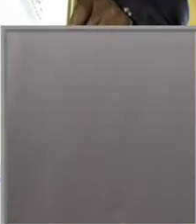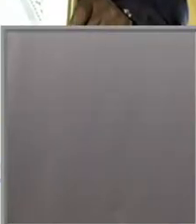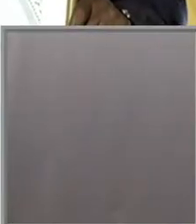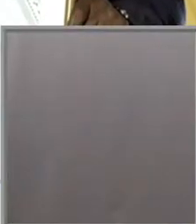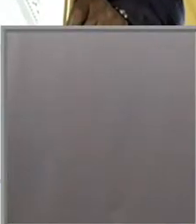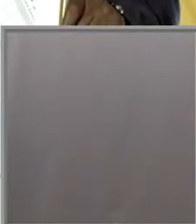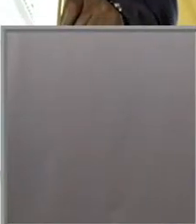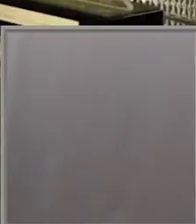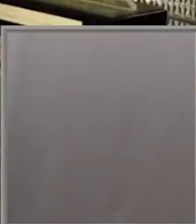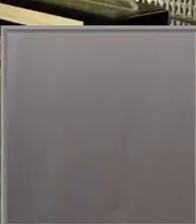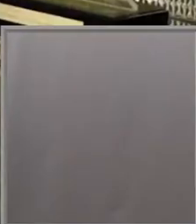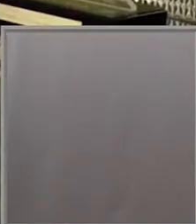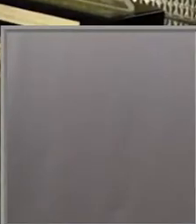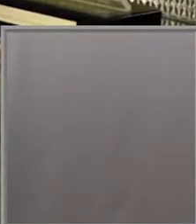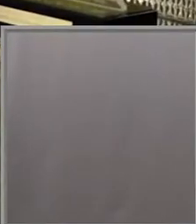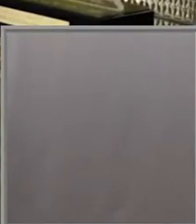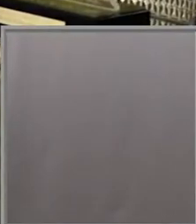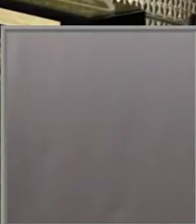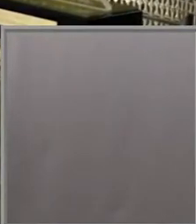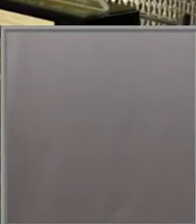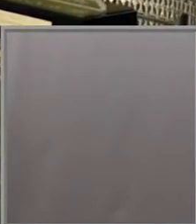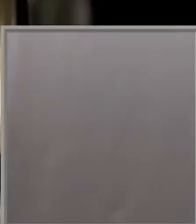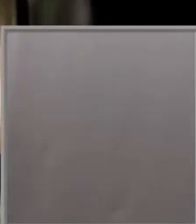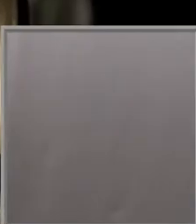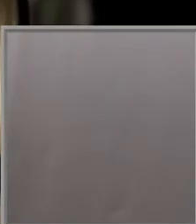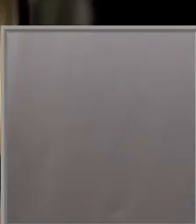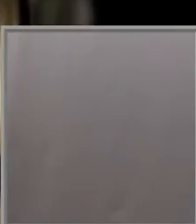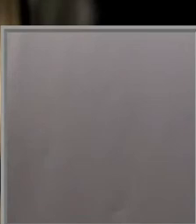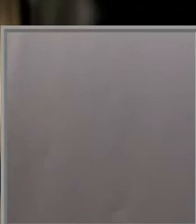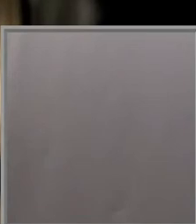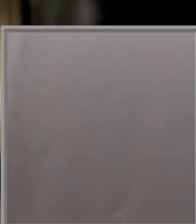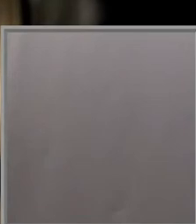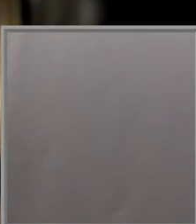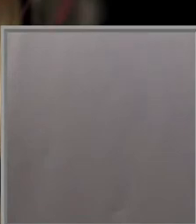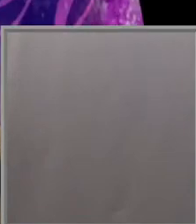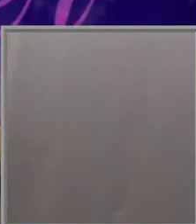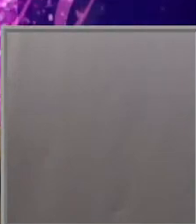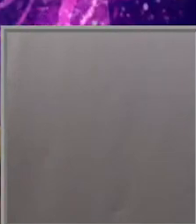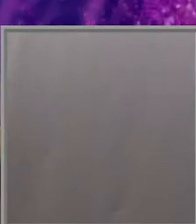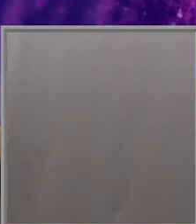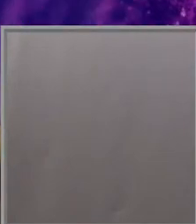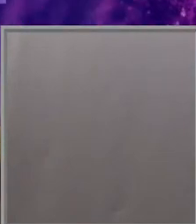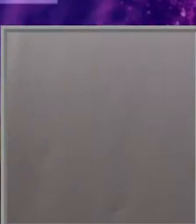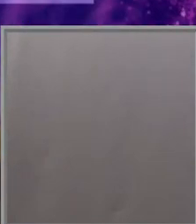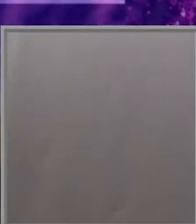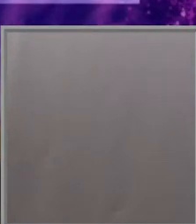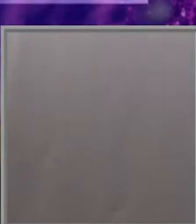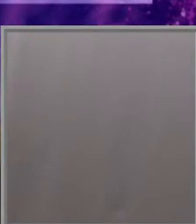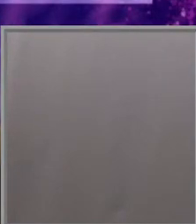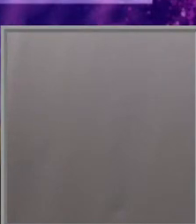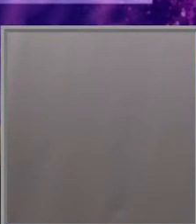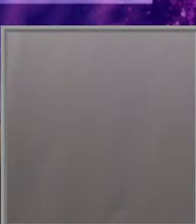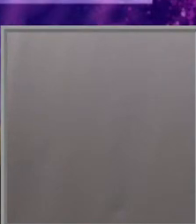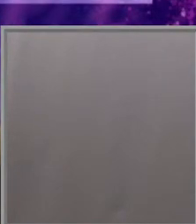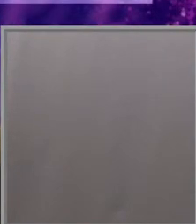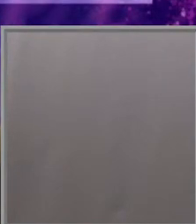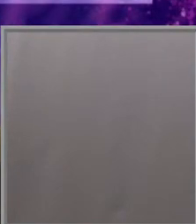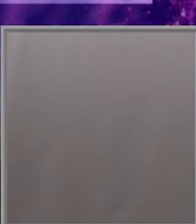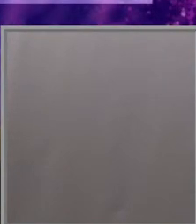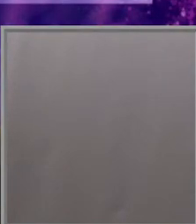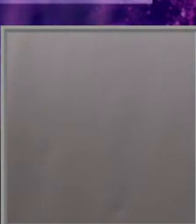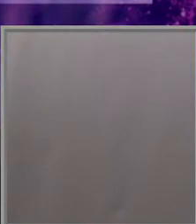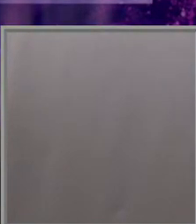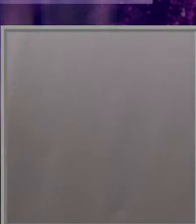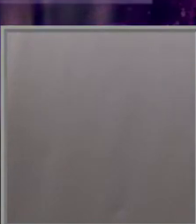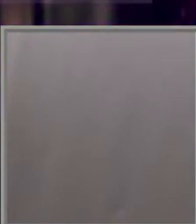work that positive impact lives. The patent founder of Miss Tertiary South Africa. It's a beauty pageant that